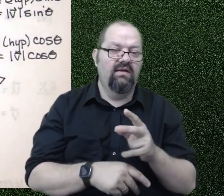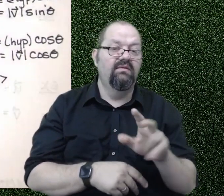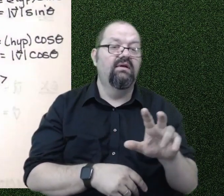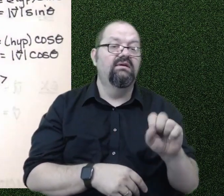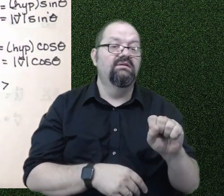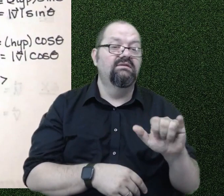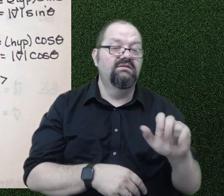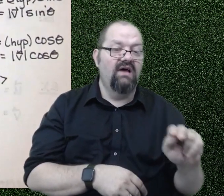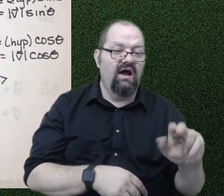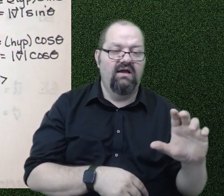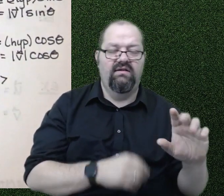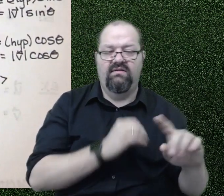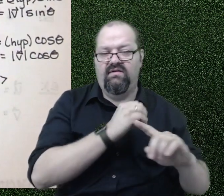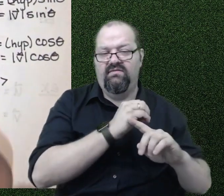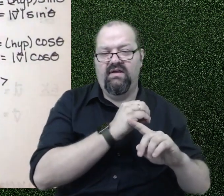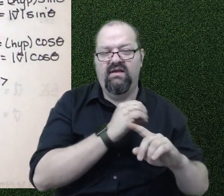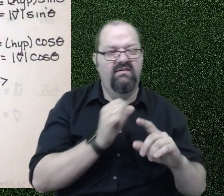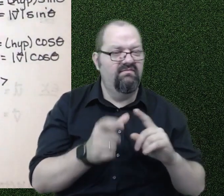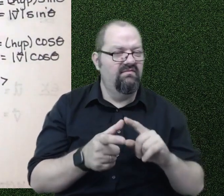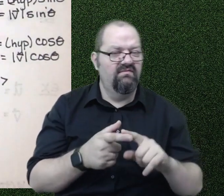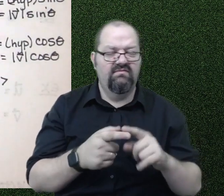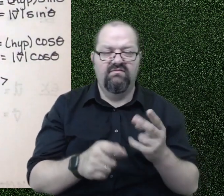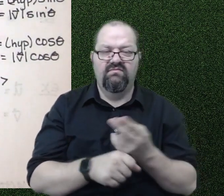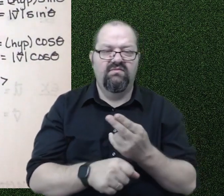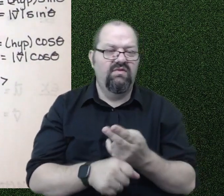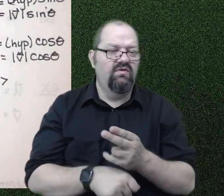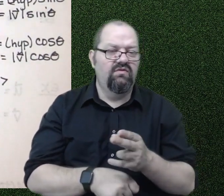Just using some right triangle trig.